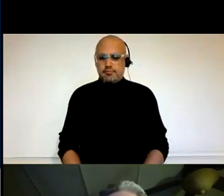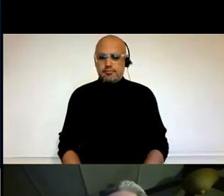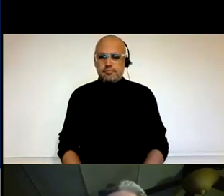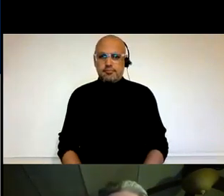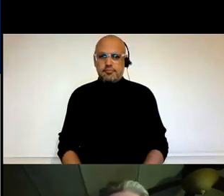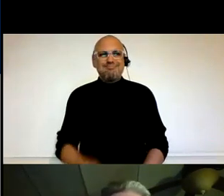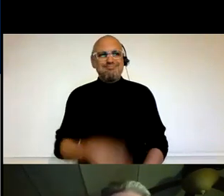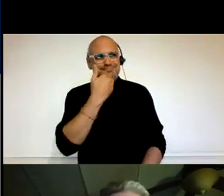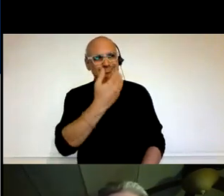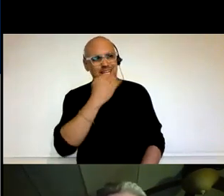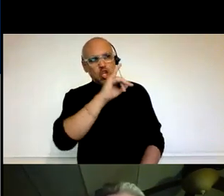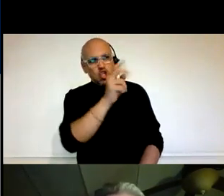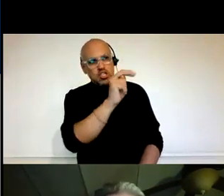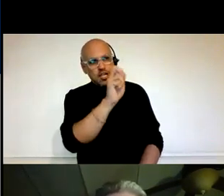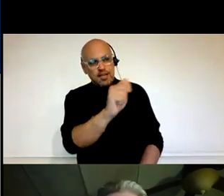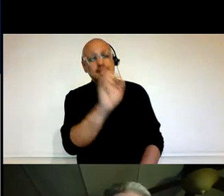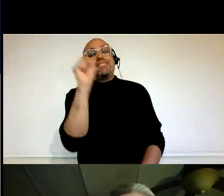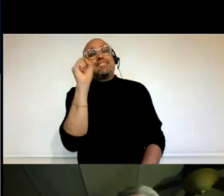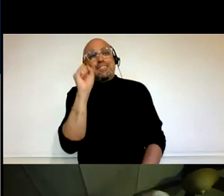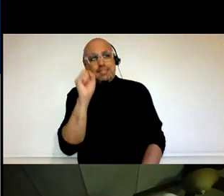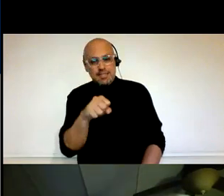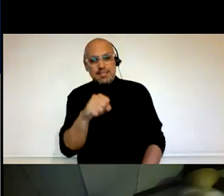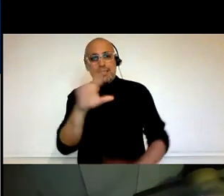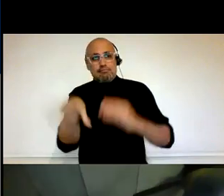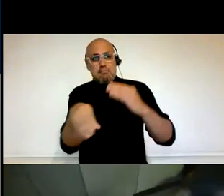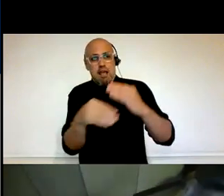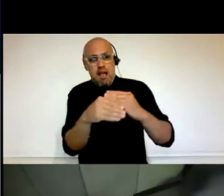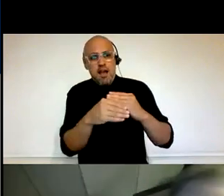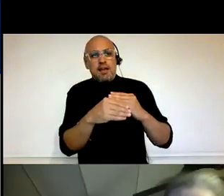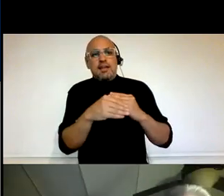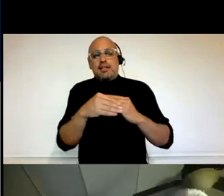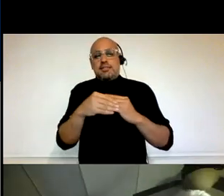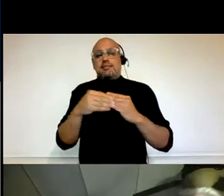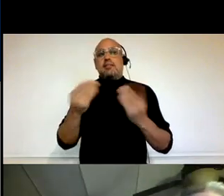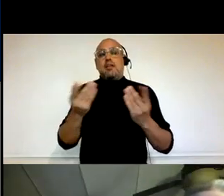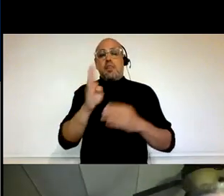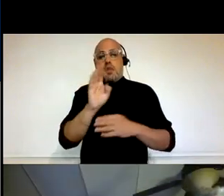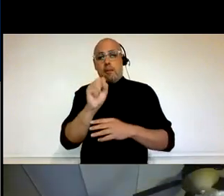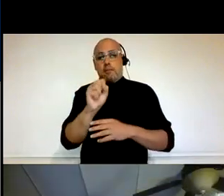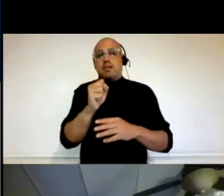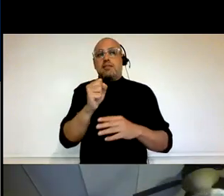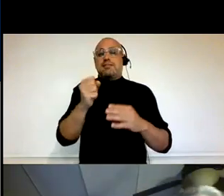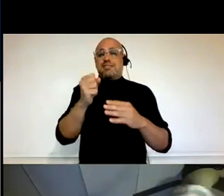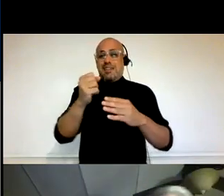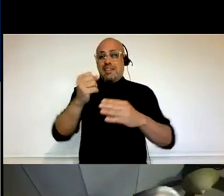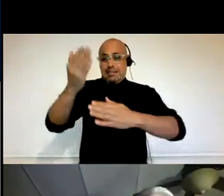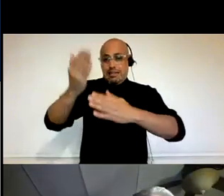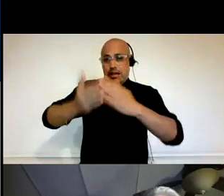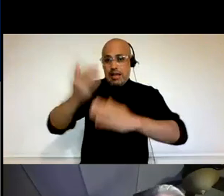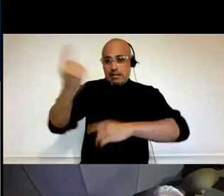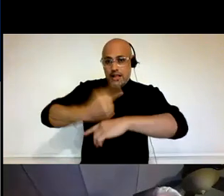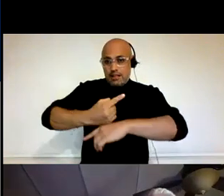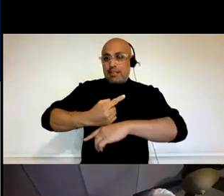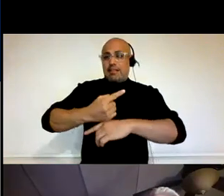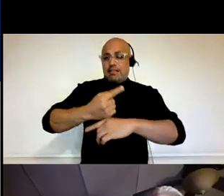Thank you, Janet. And yes, and to add to this, then at the end of the day, the buses will also be sanitized. So at any point, any